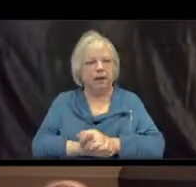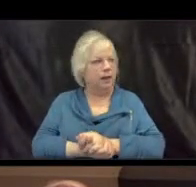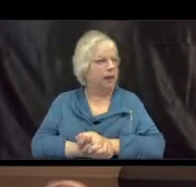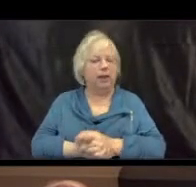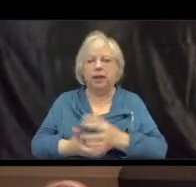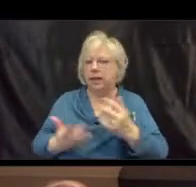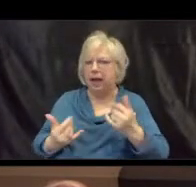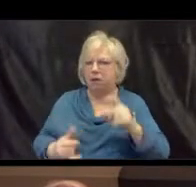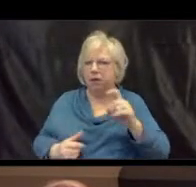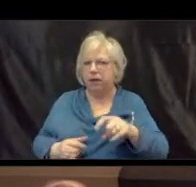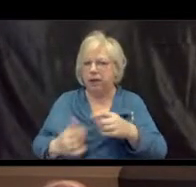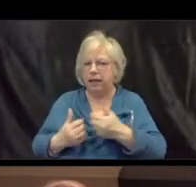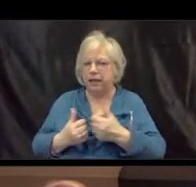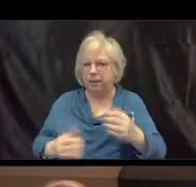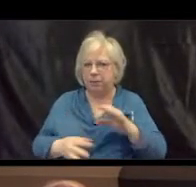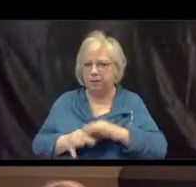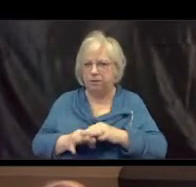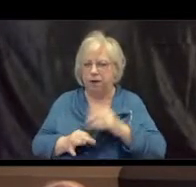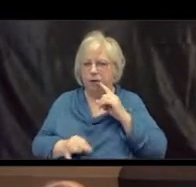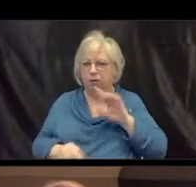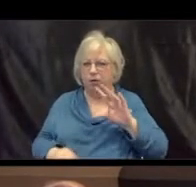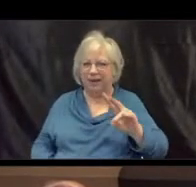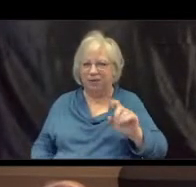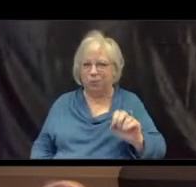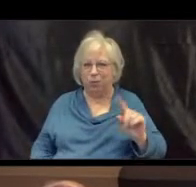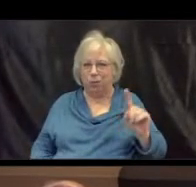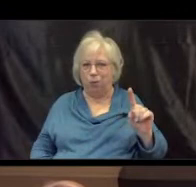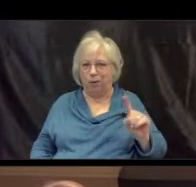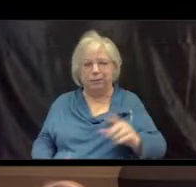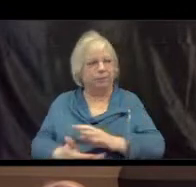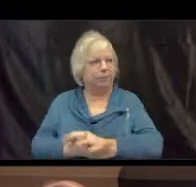to do a separate vote on item 7.1.